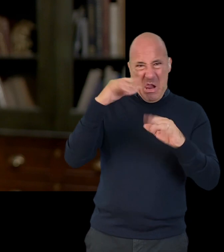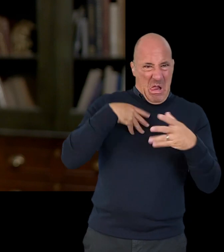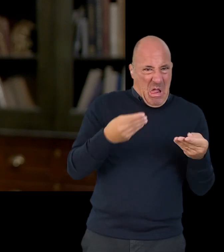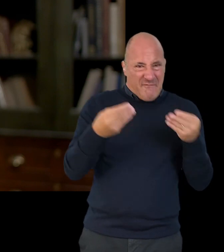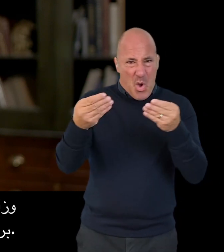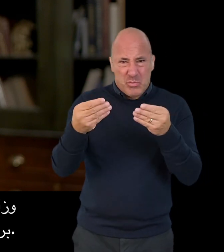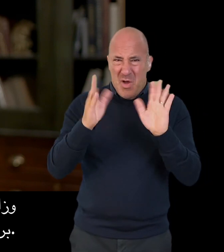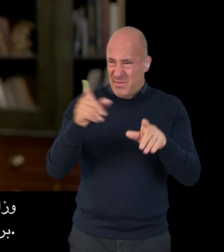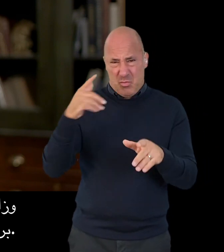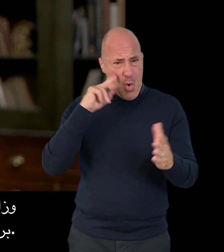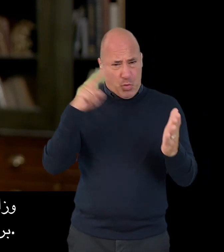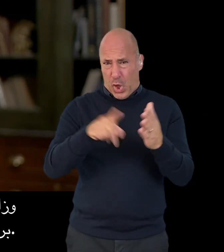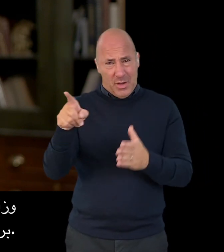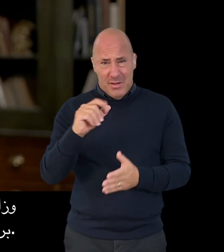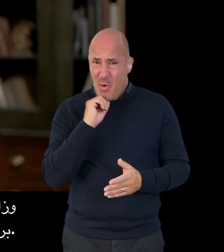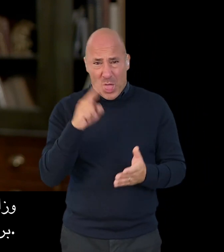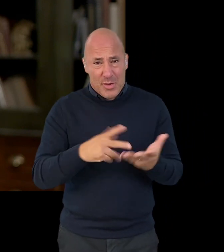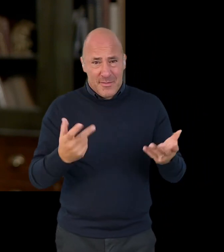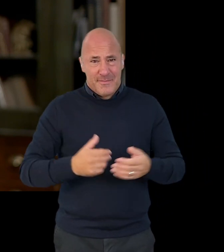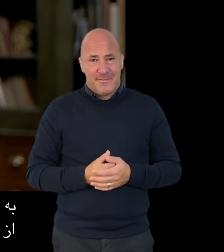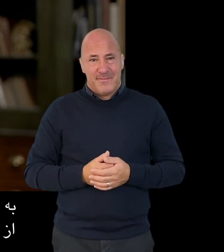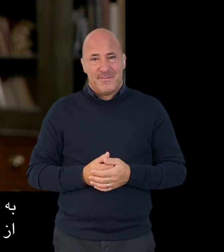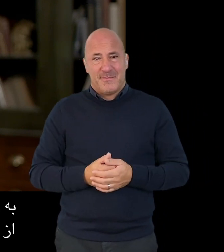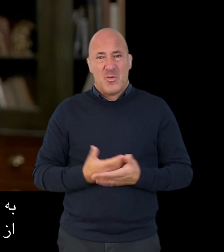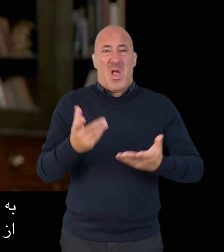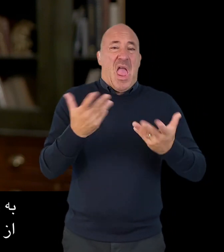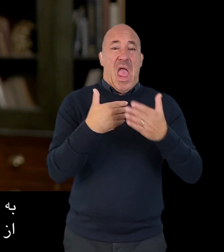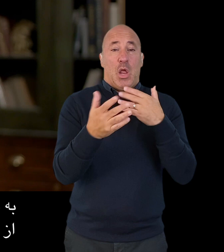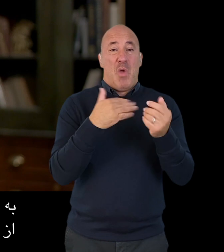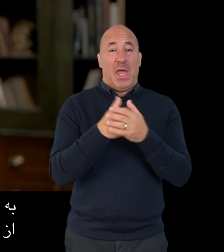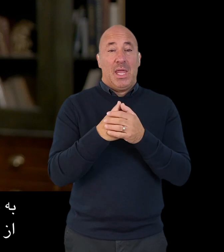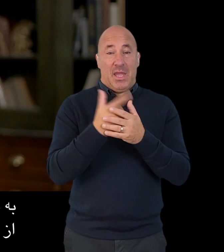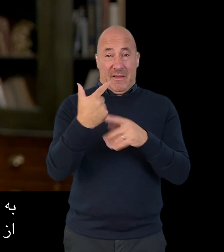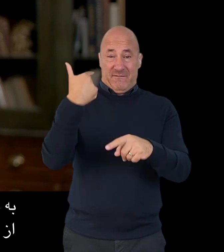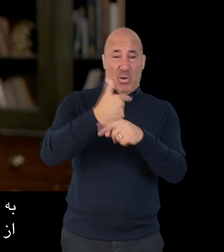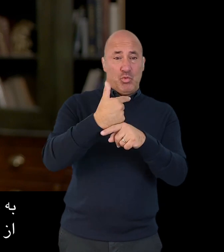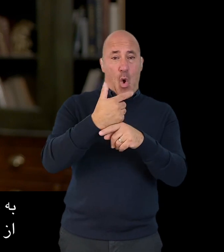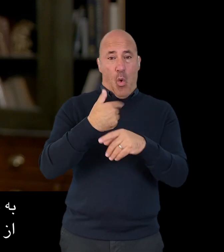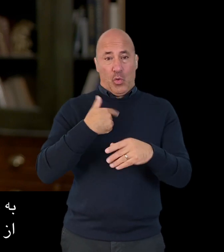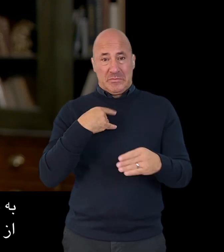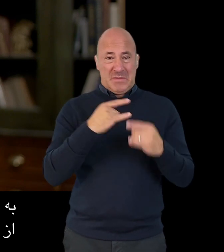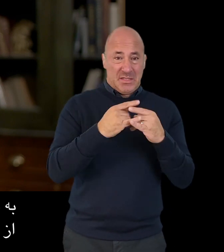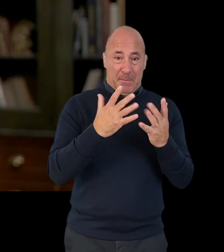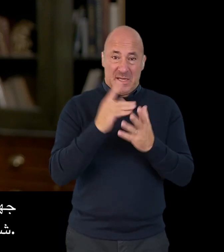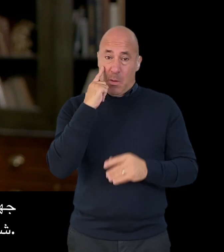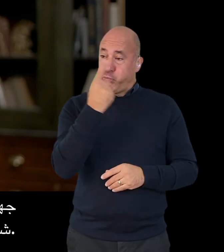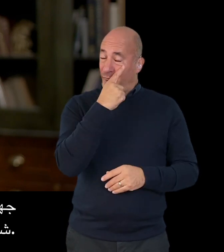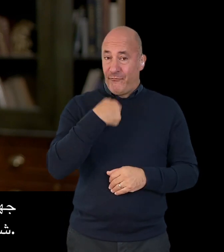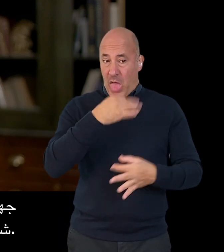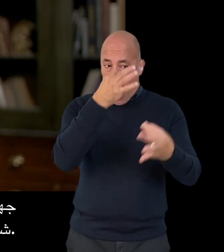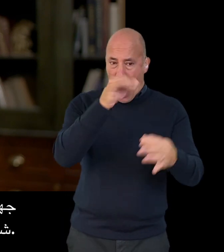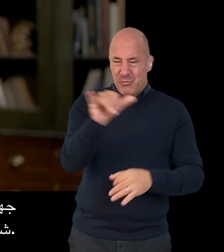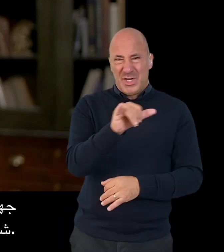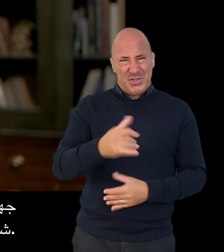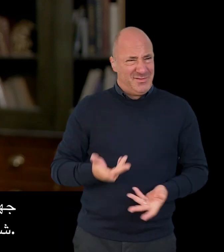recordings. The Home Office won't look at those. And anyway, simply videoing sexual activity doesn't prove